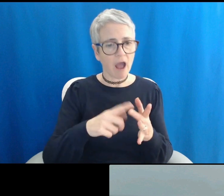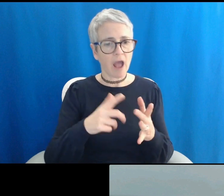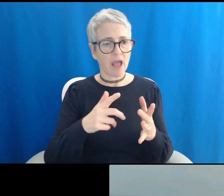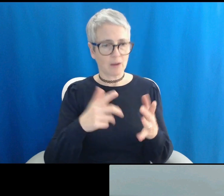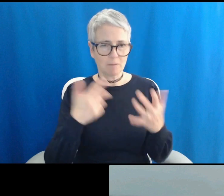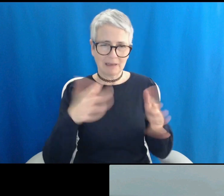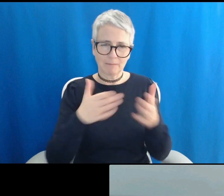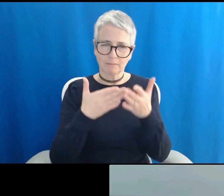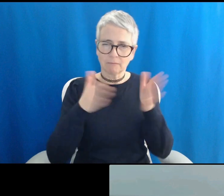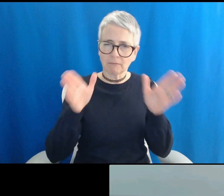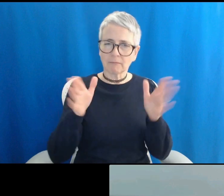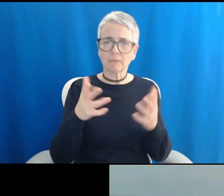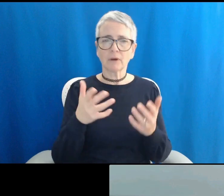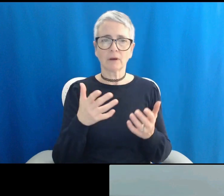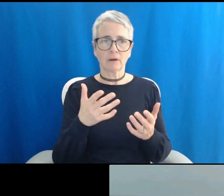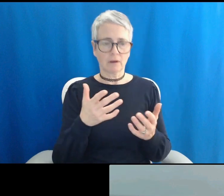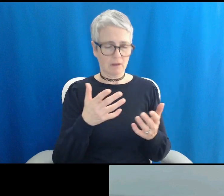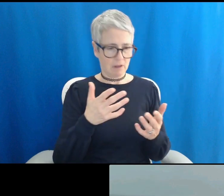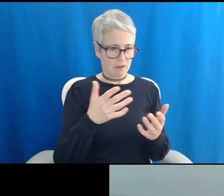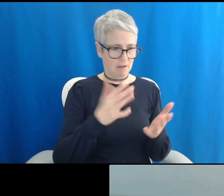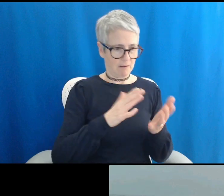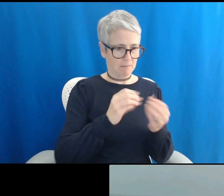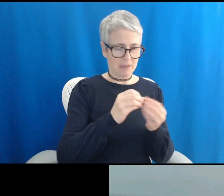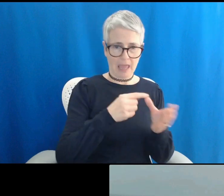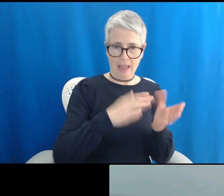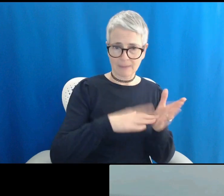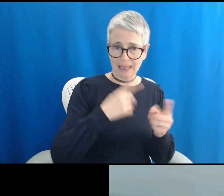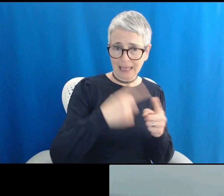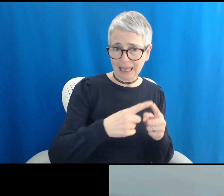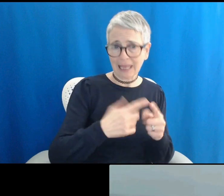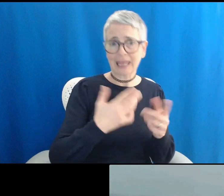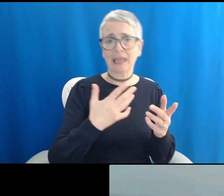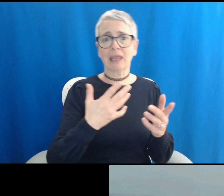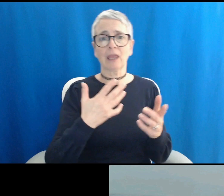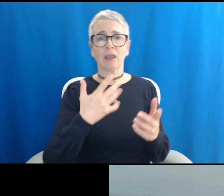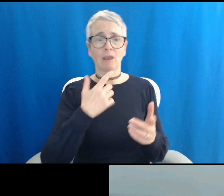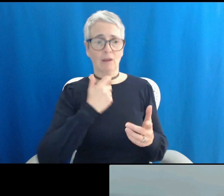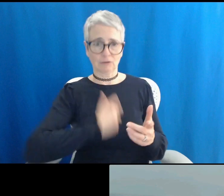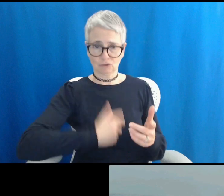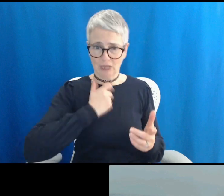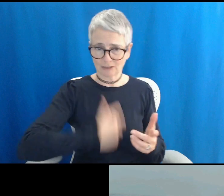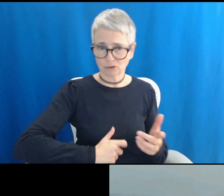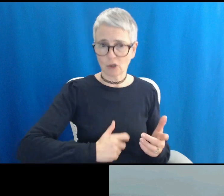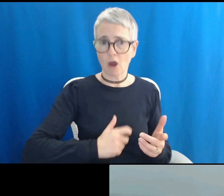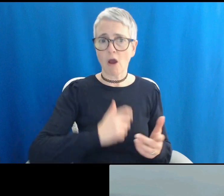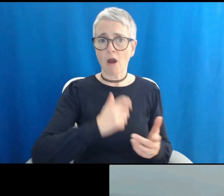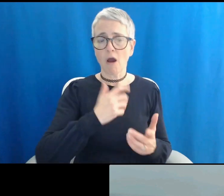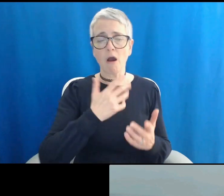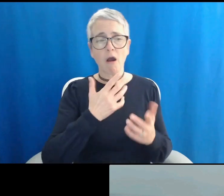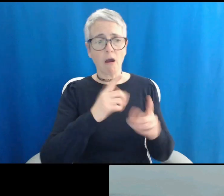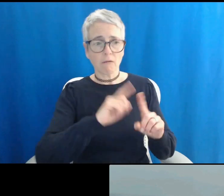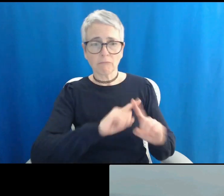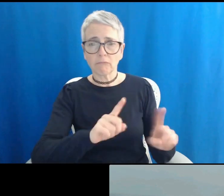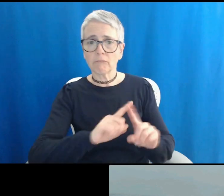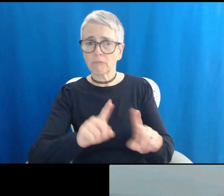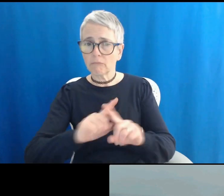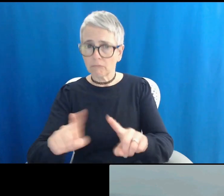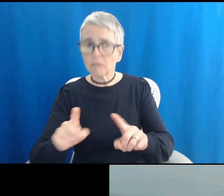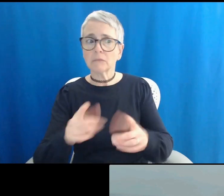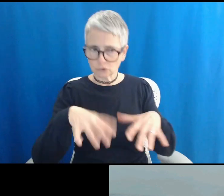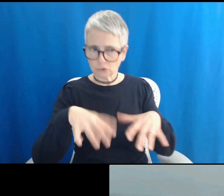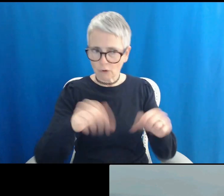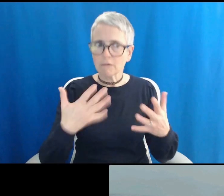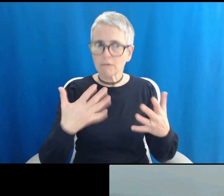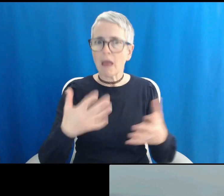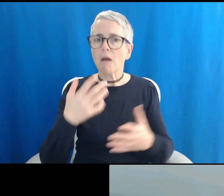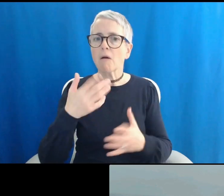and BAME, and I am beginning to see disability and conversations around disability